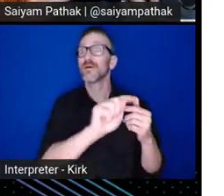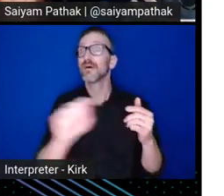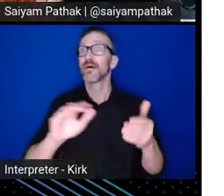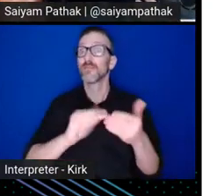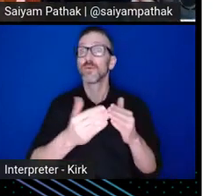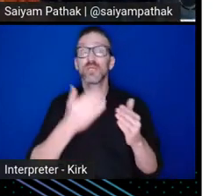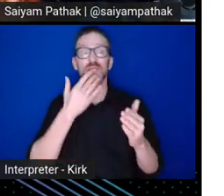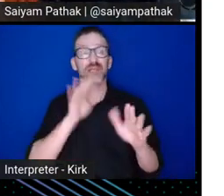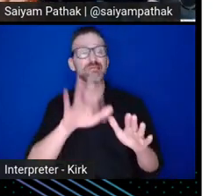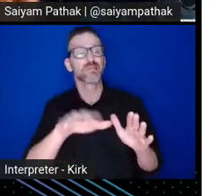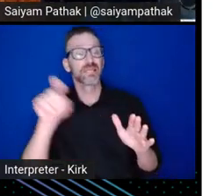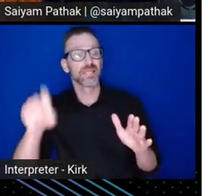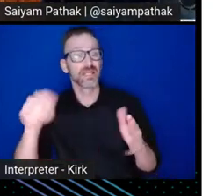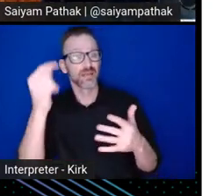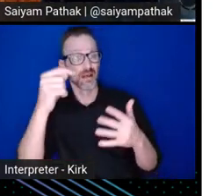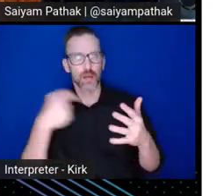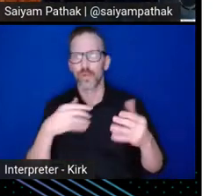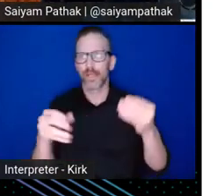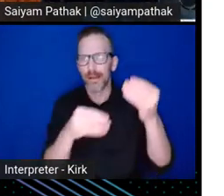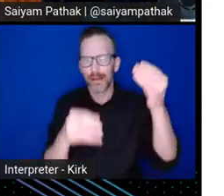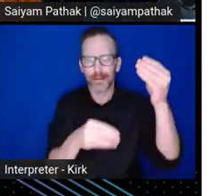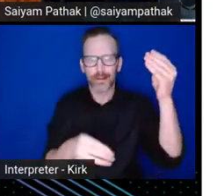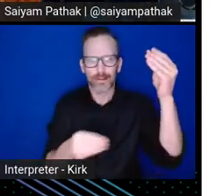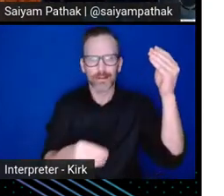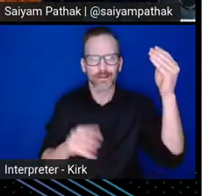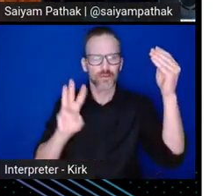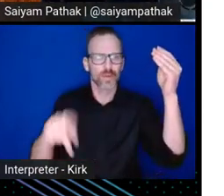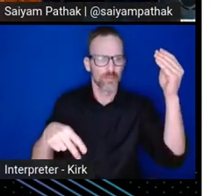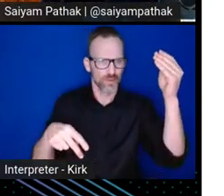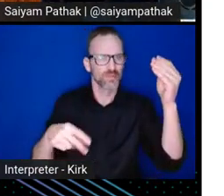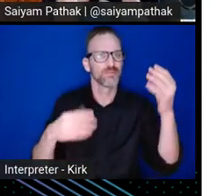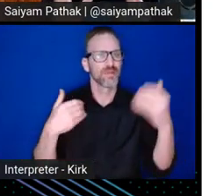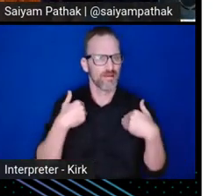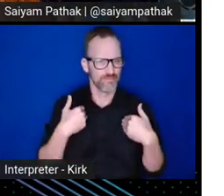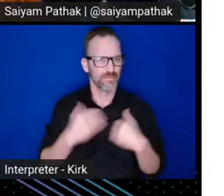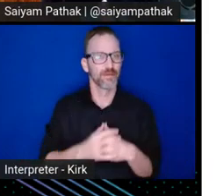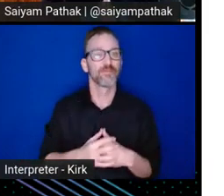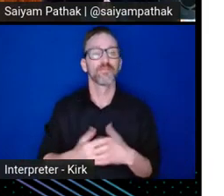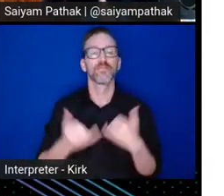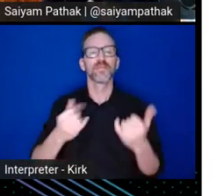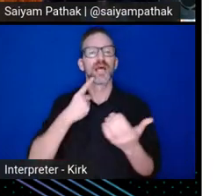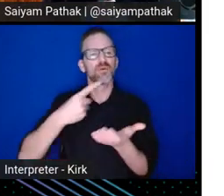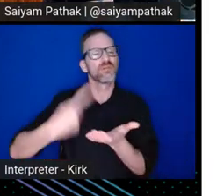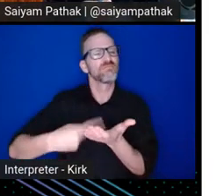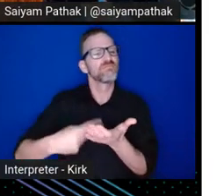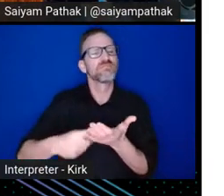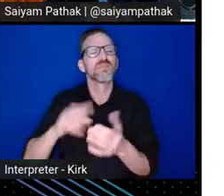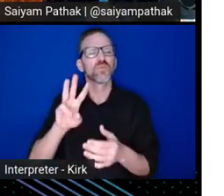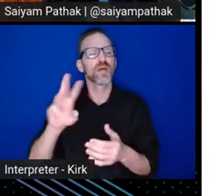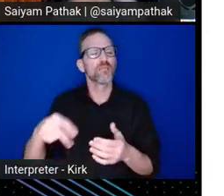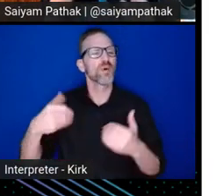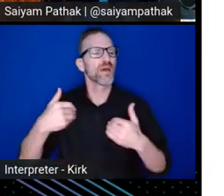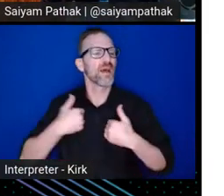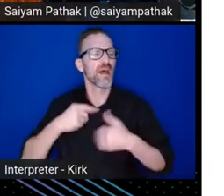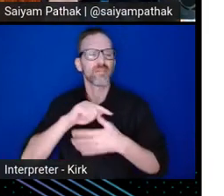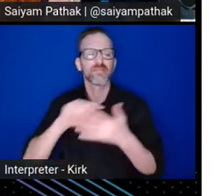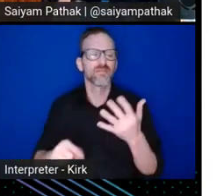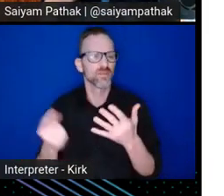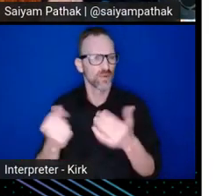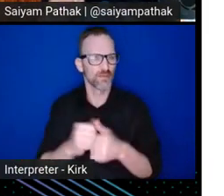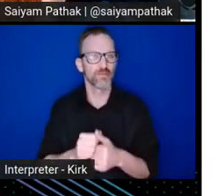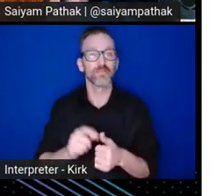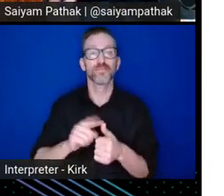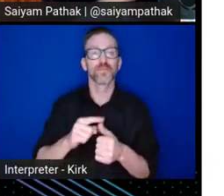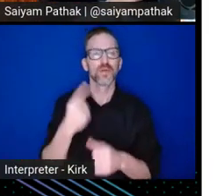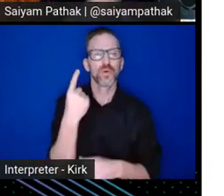these are some of the cool features that we need. So that is there. So let's talk about some of the features. Single file for